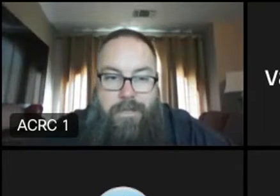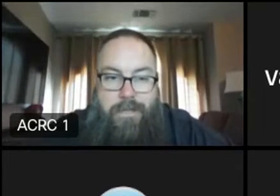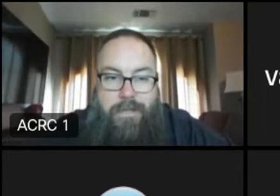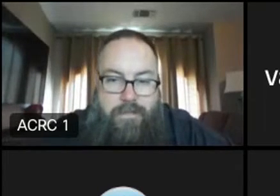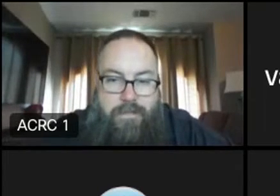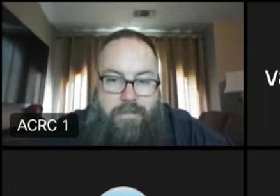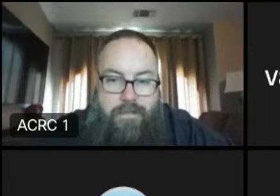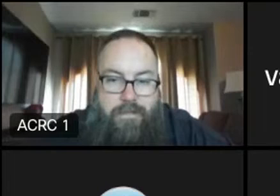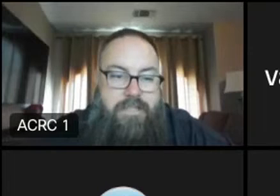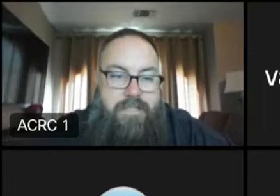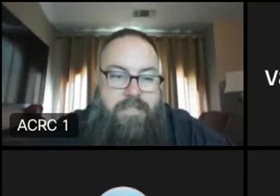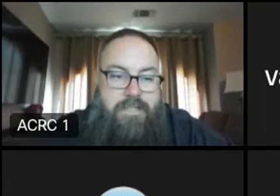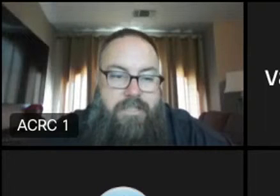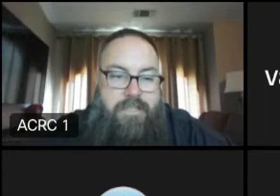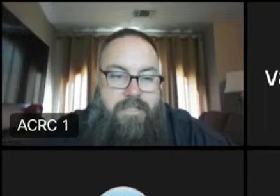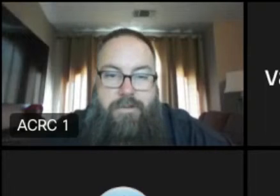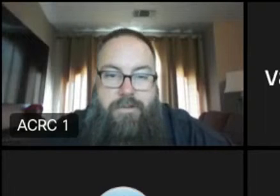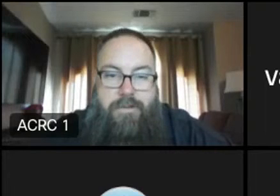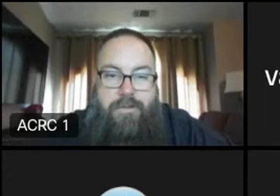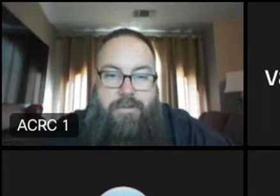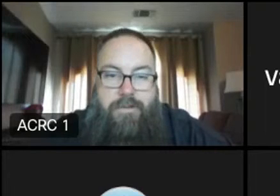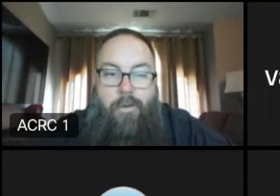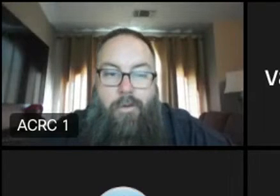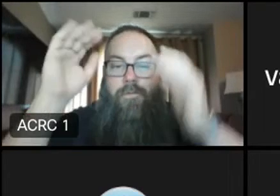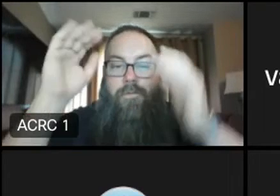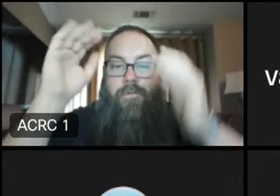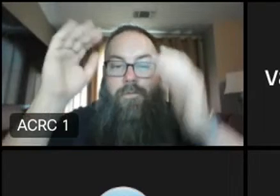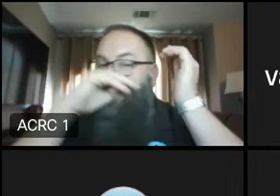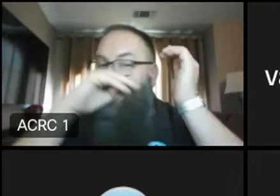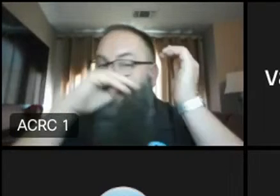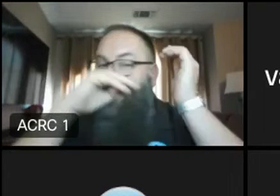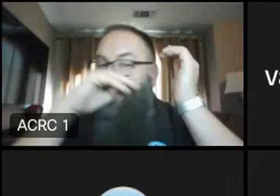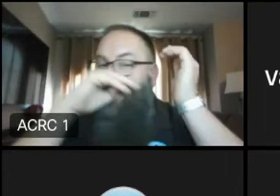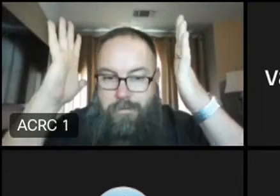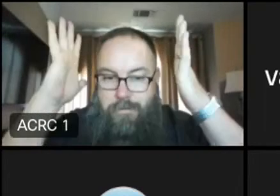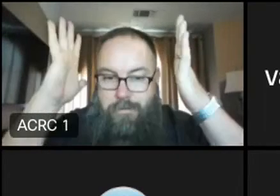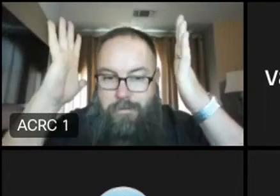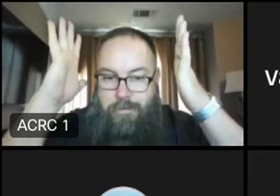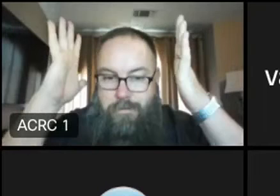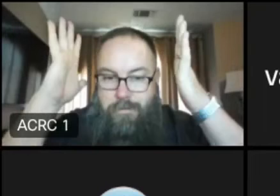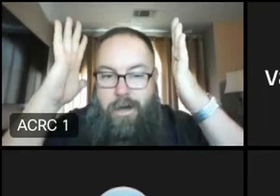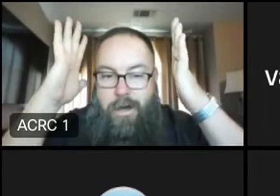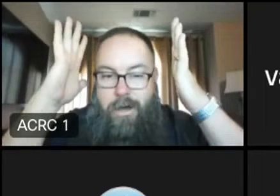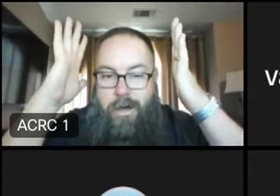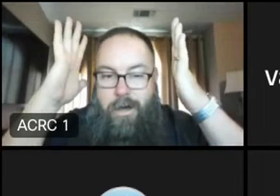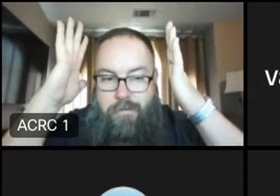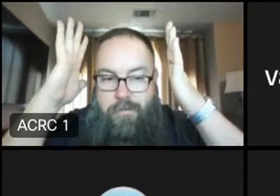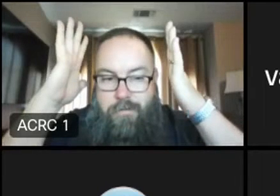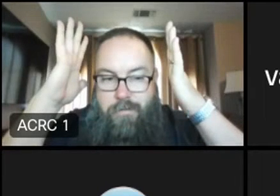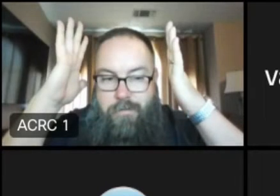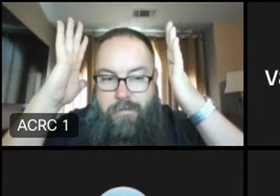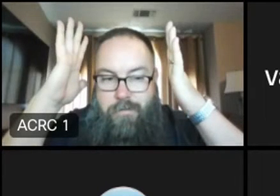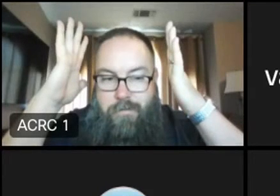to languages and the languages that are spoken by your staff. What if we also had a Dropbox of